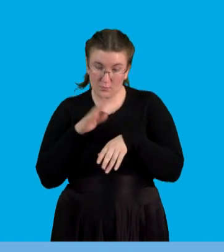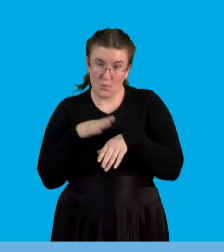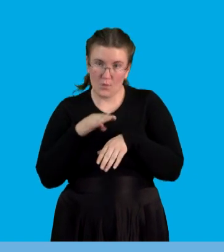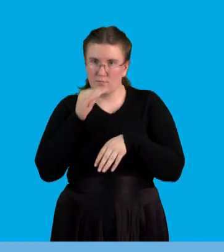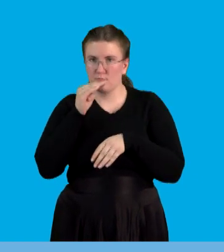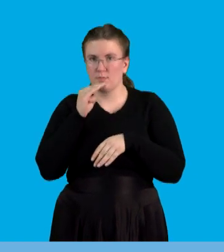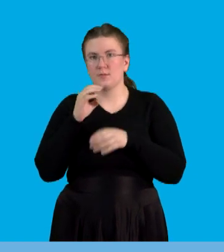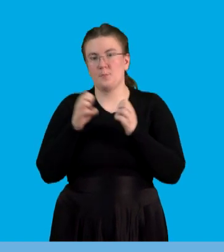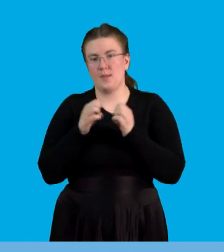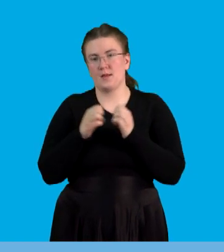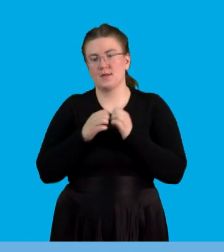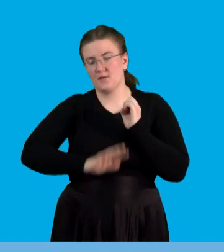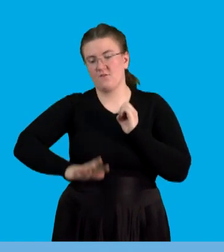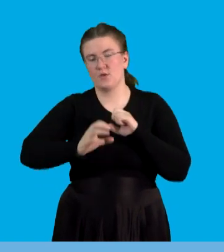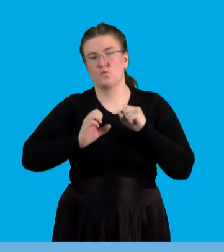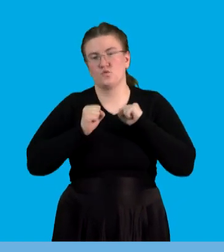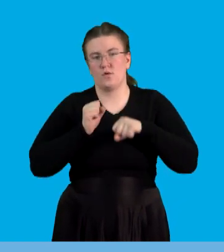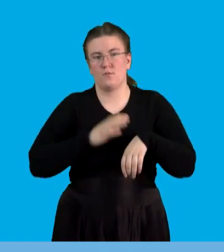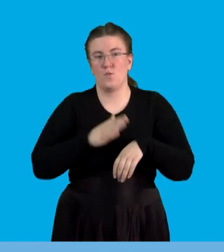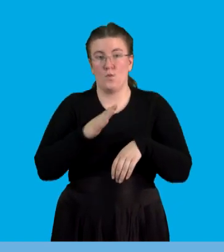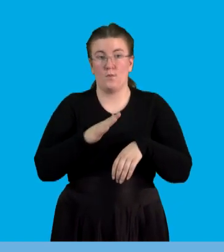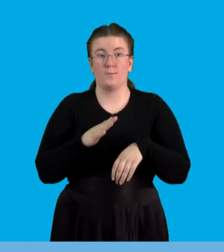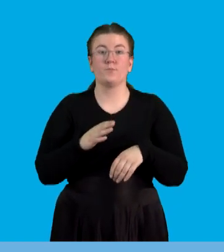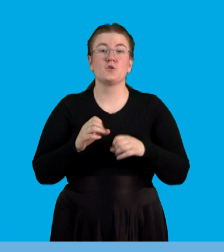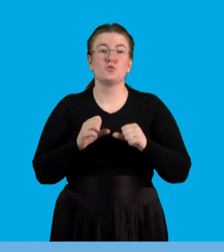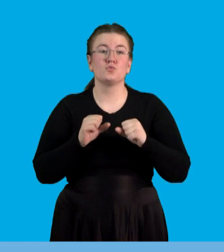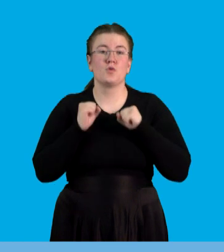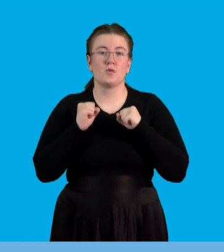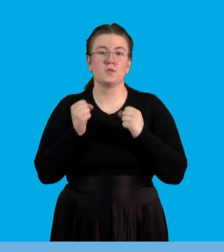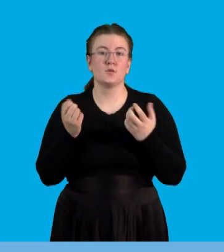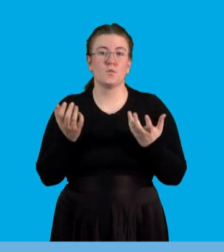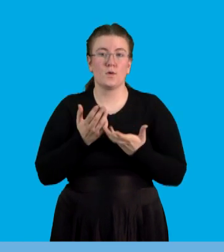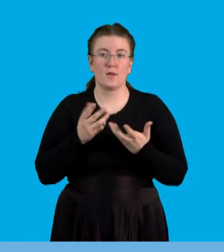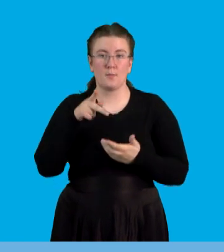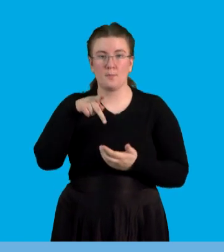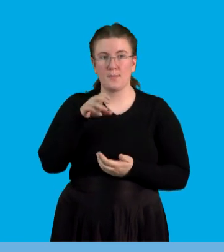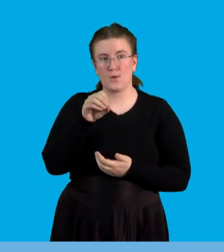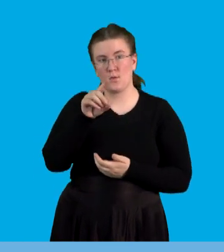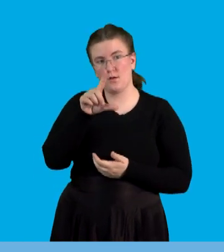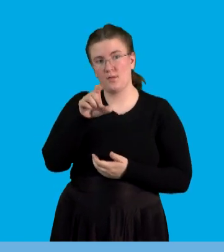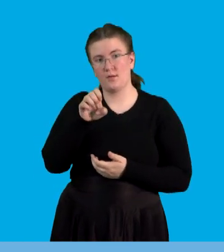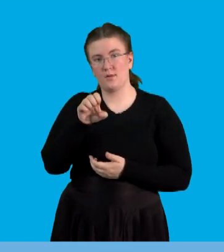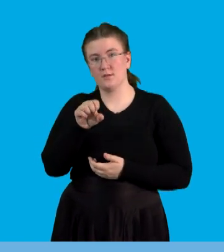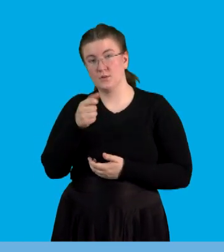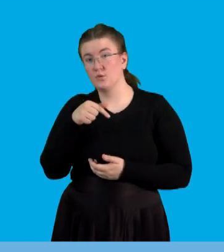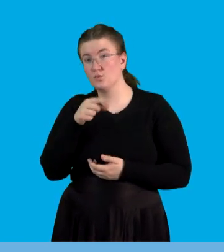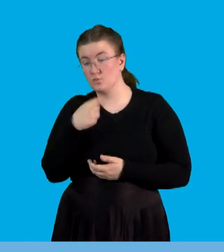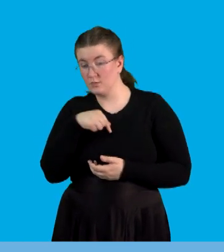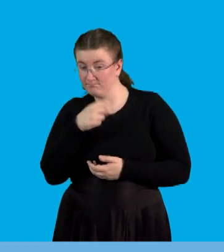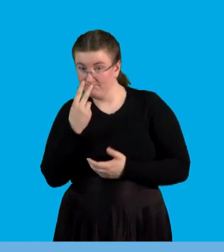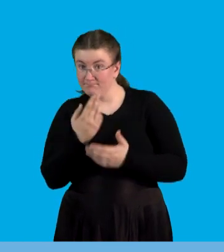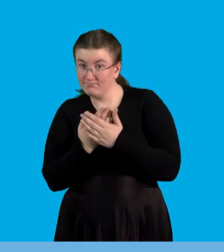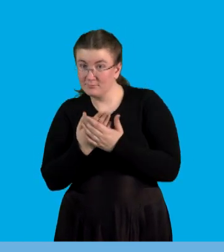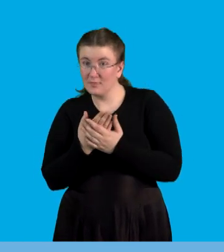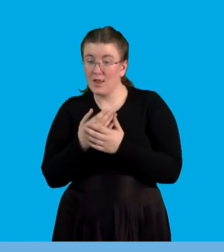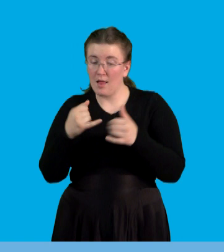have closer to each other, the stronger the magnetic field. So it is the strongest at the poles. So around the poles, as we can see,